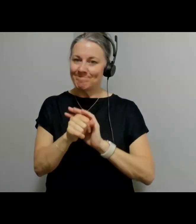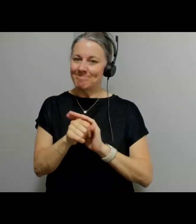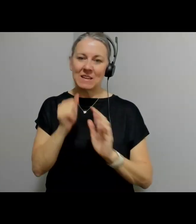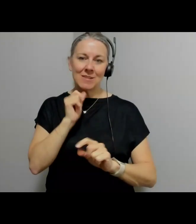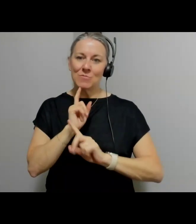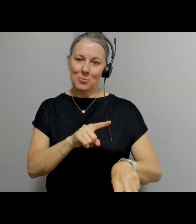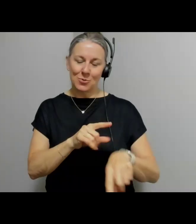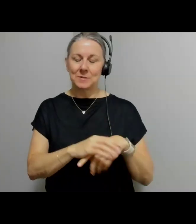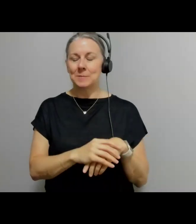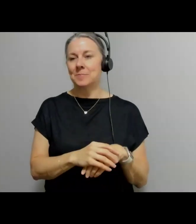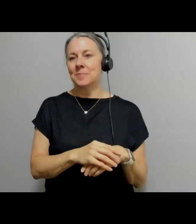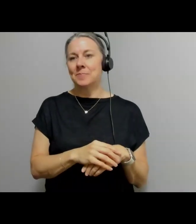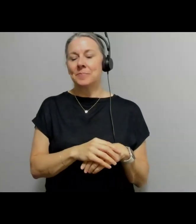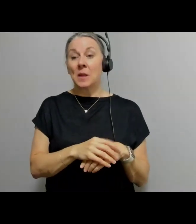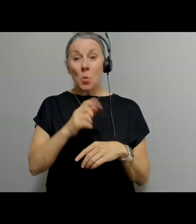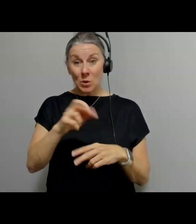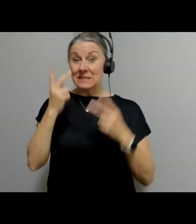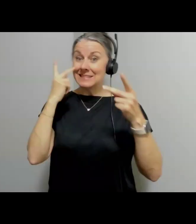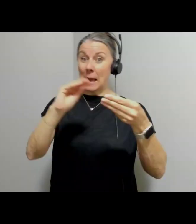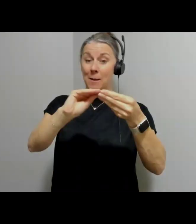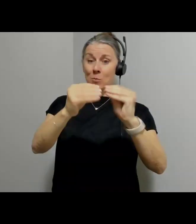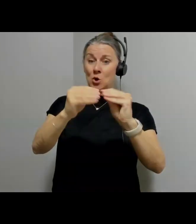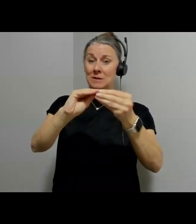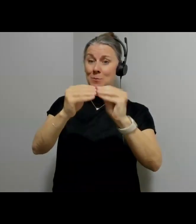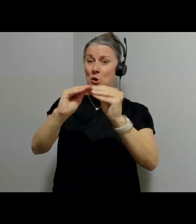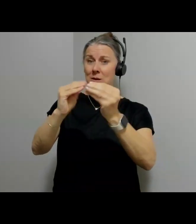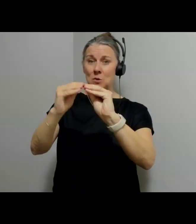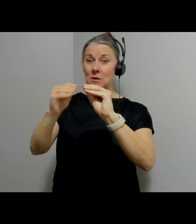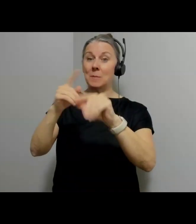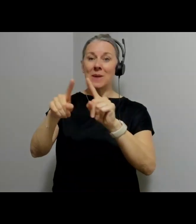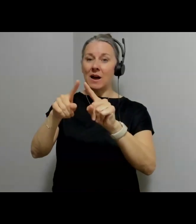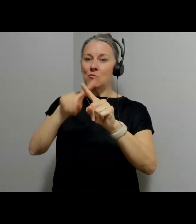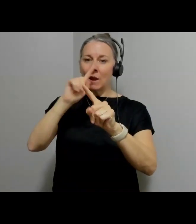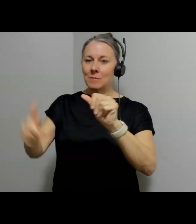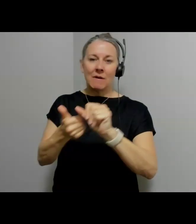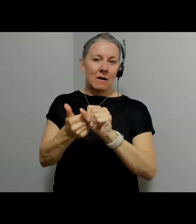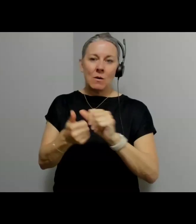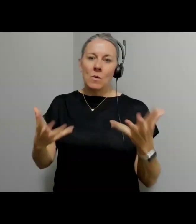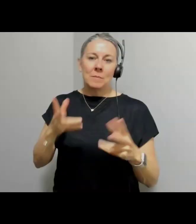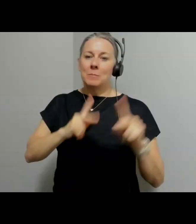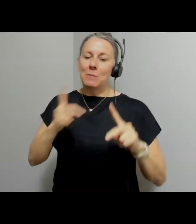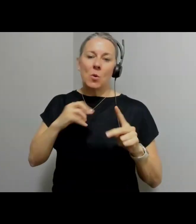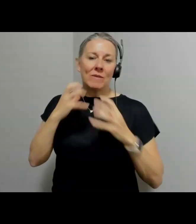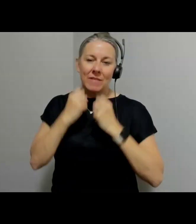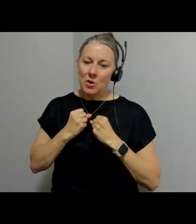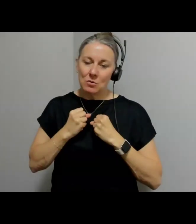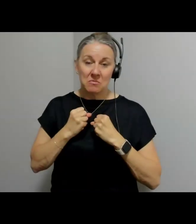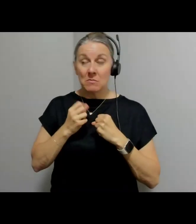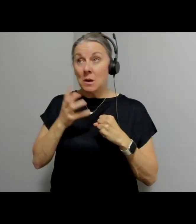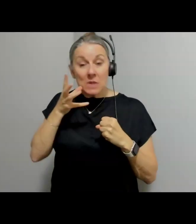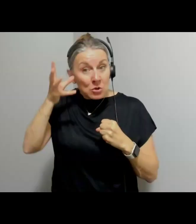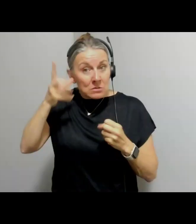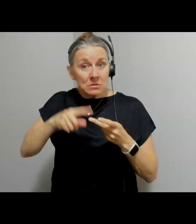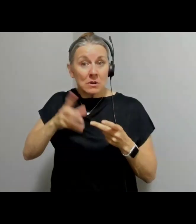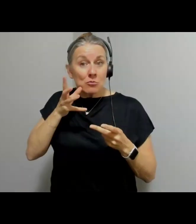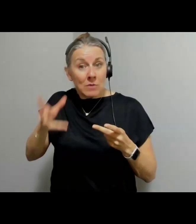are people that we care about. Our parents, our grandparents, our neighbors,